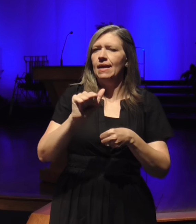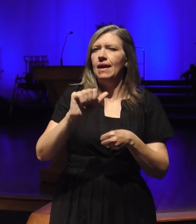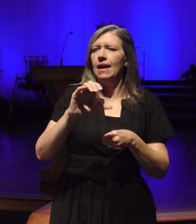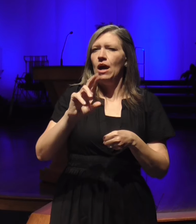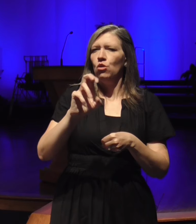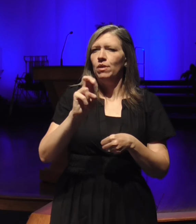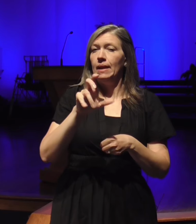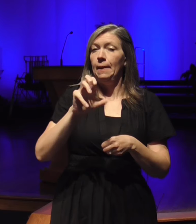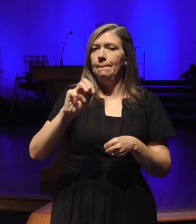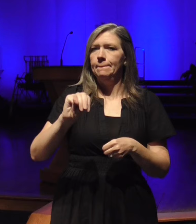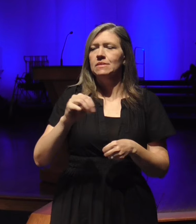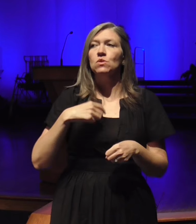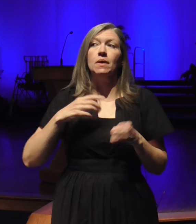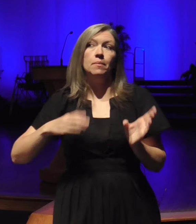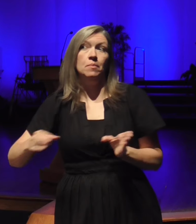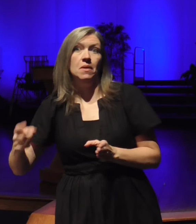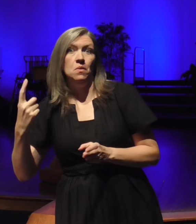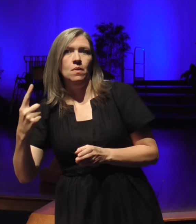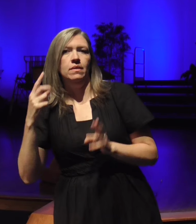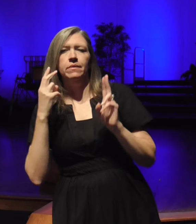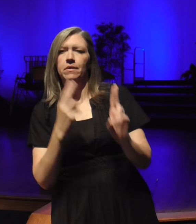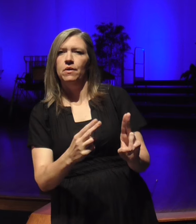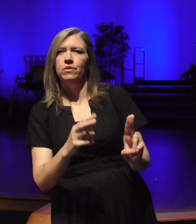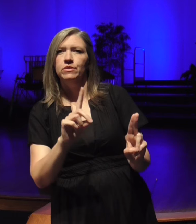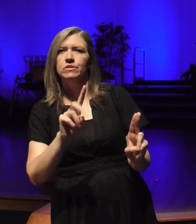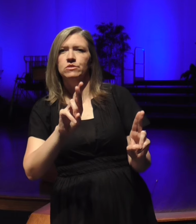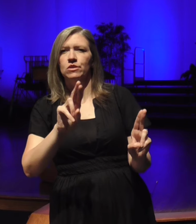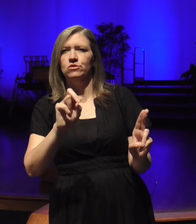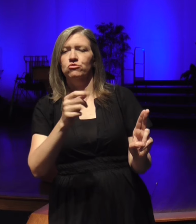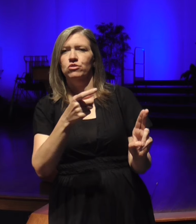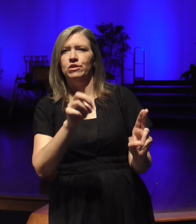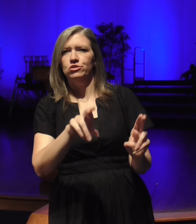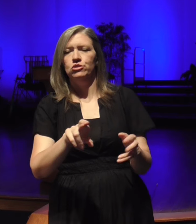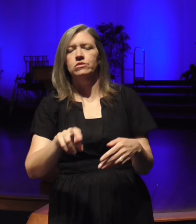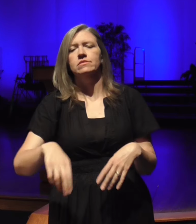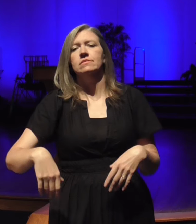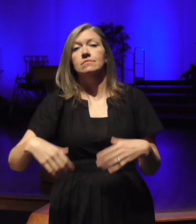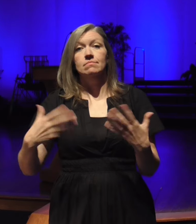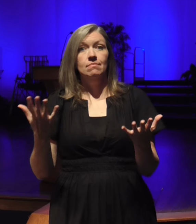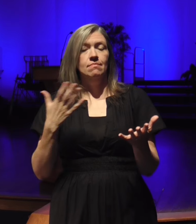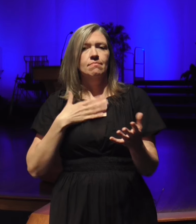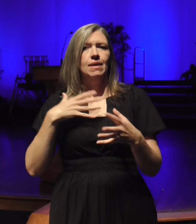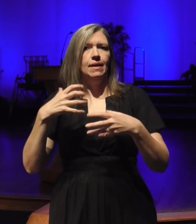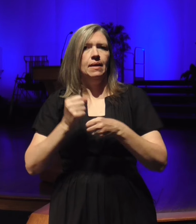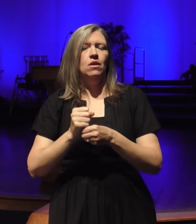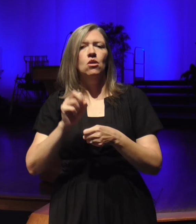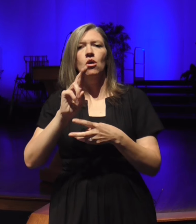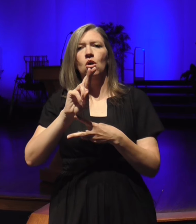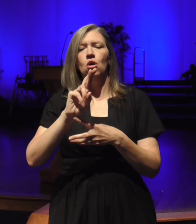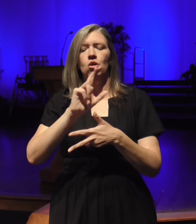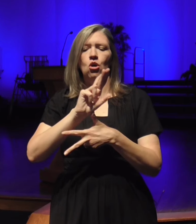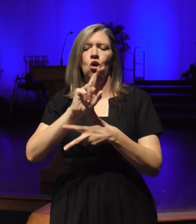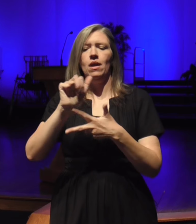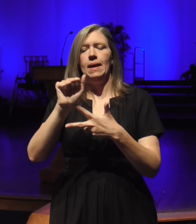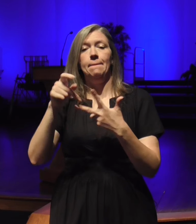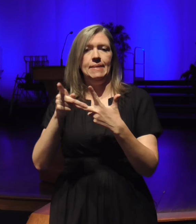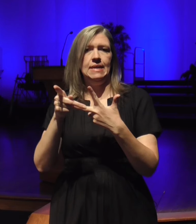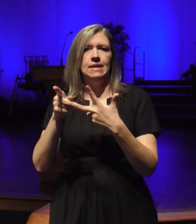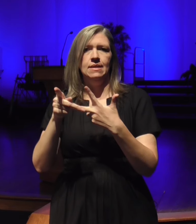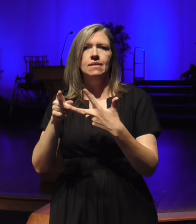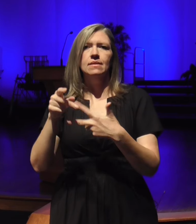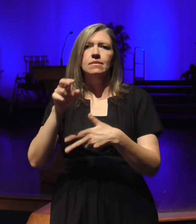And he jokingly calls himself, we call him the king of acronyms, so I've actually prepared one today in honor of Dr. Roger, and